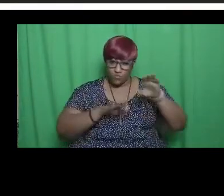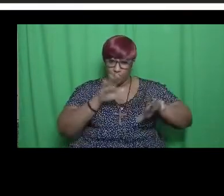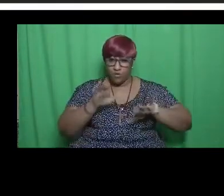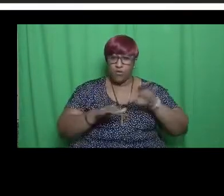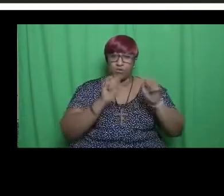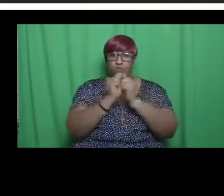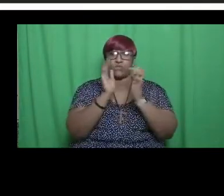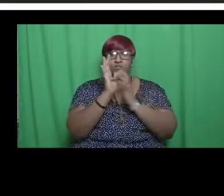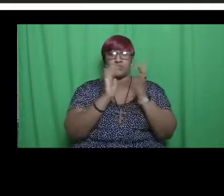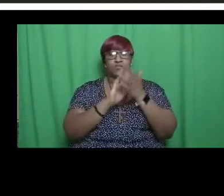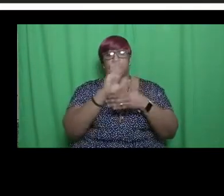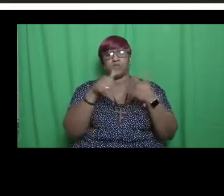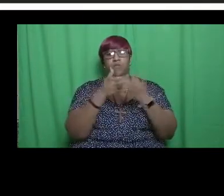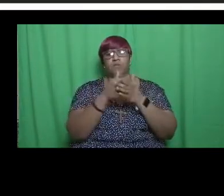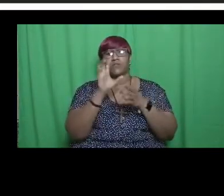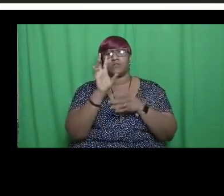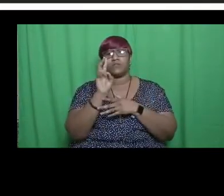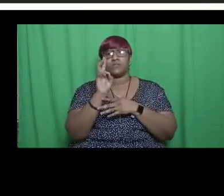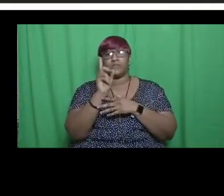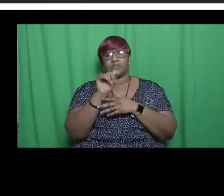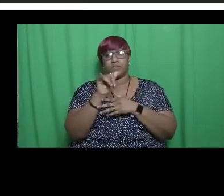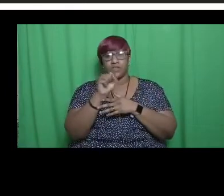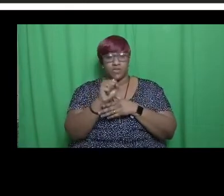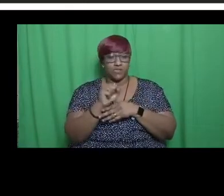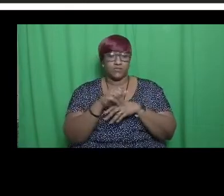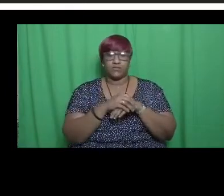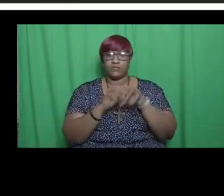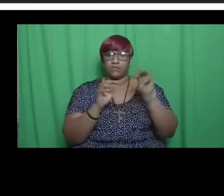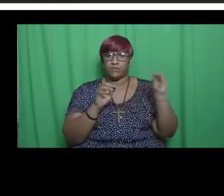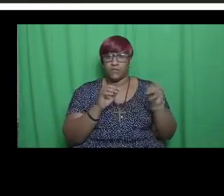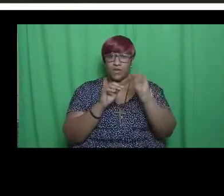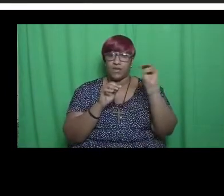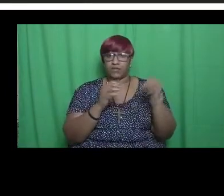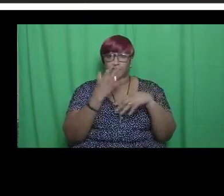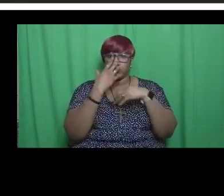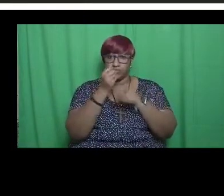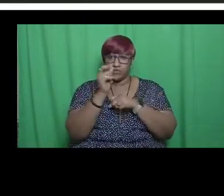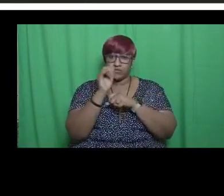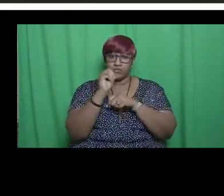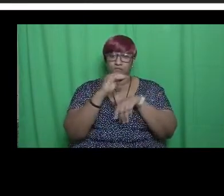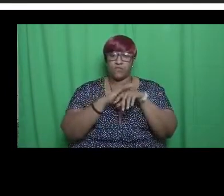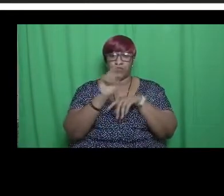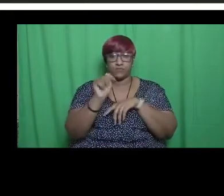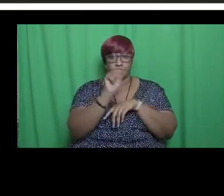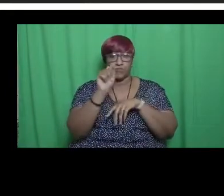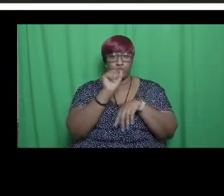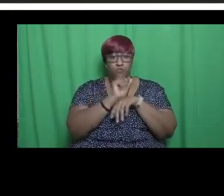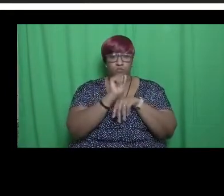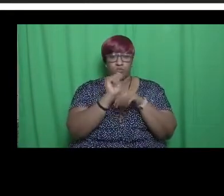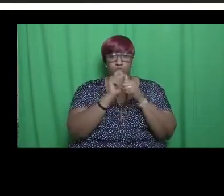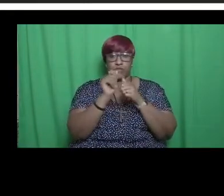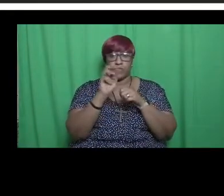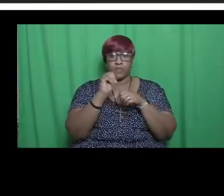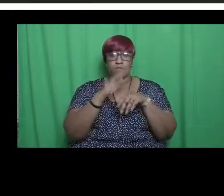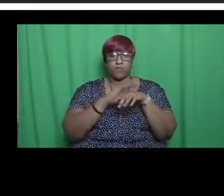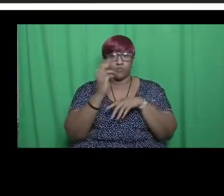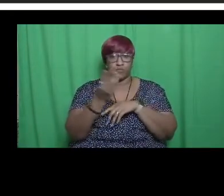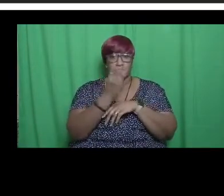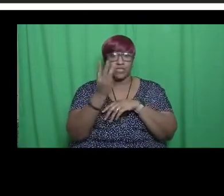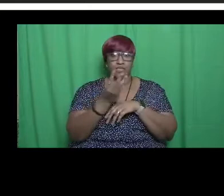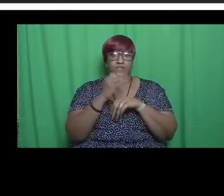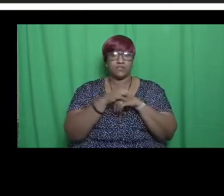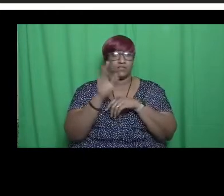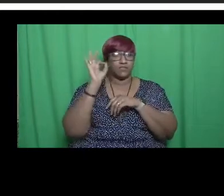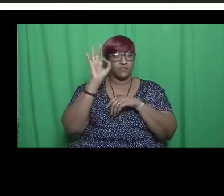7 days of the week. Meditate on him on Monday. Trust him on Tuesday. Work with him on Wednesday.